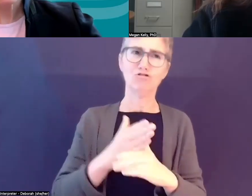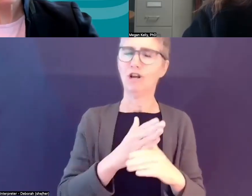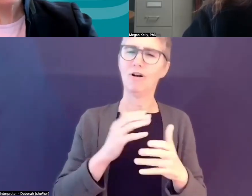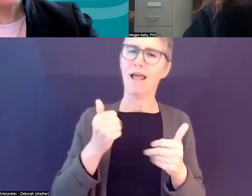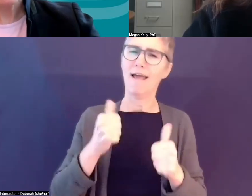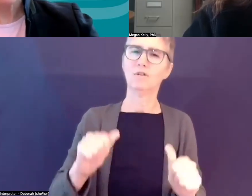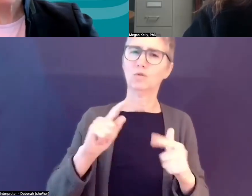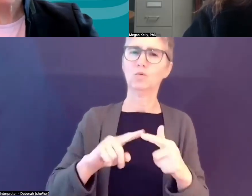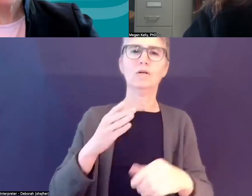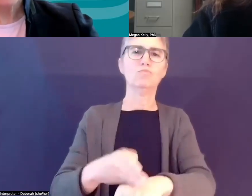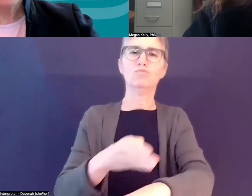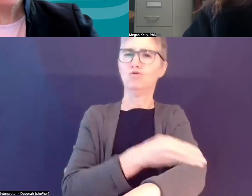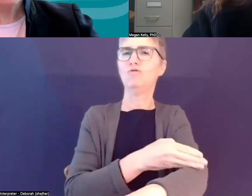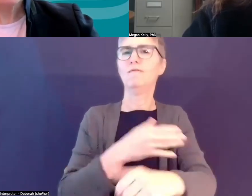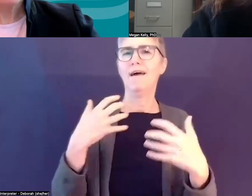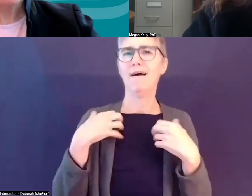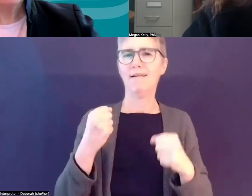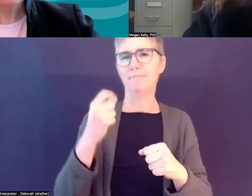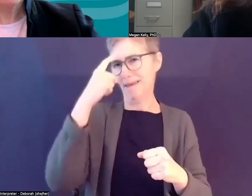across Massachusetts.